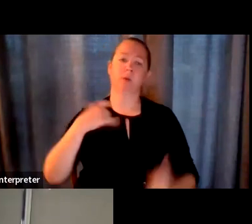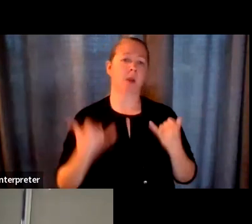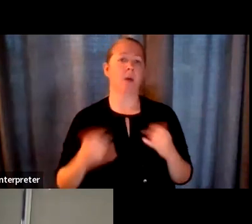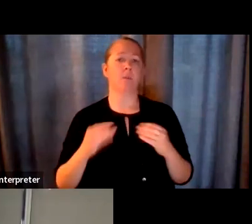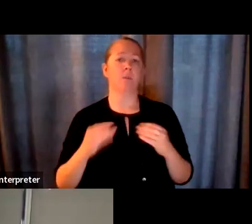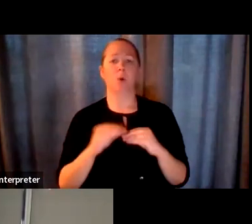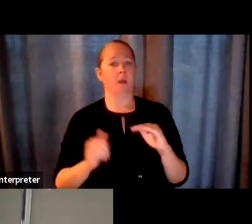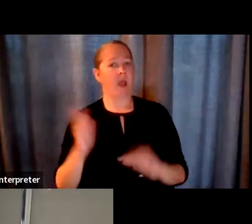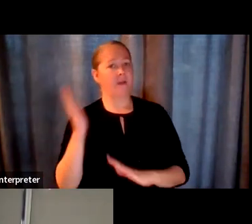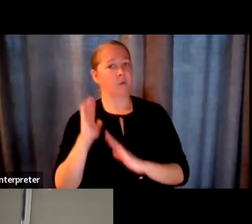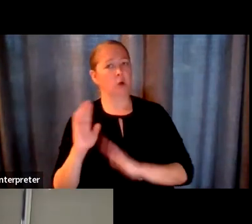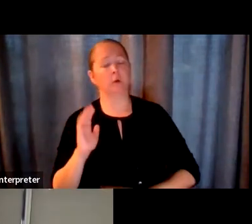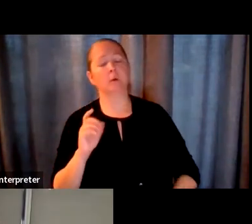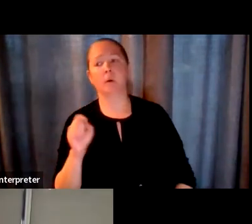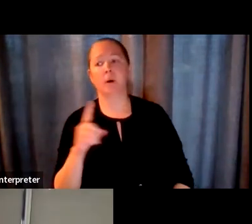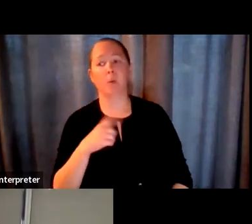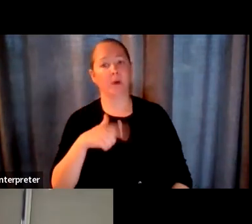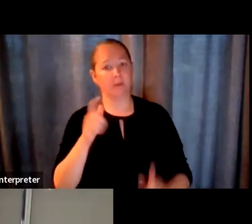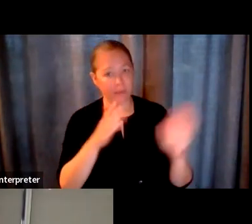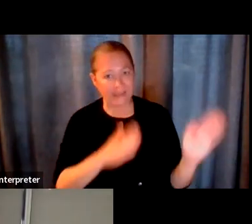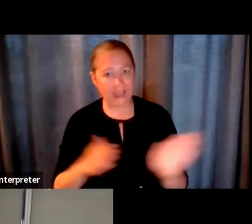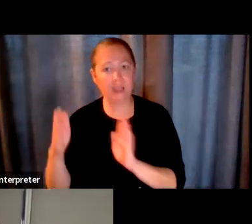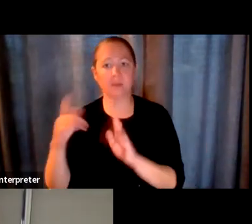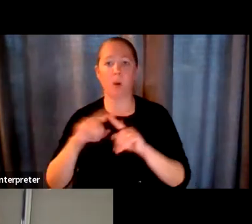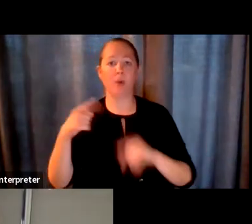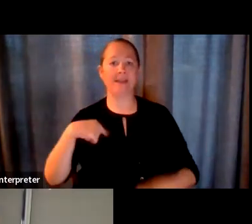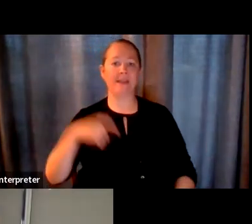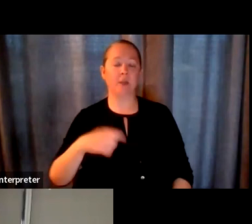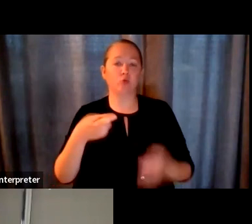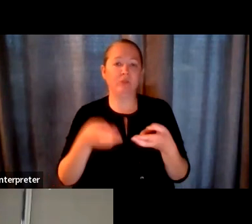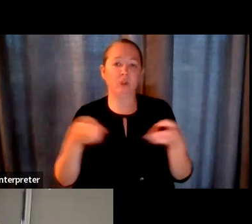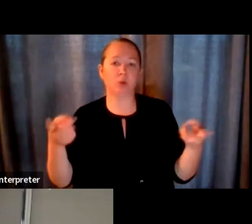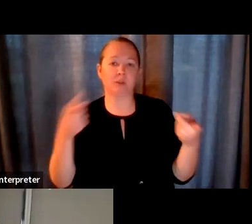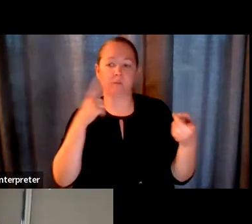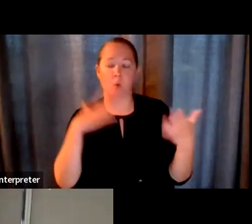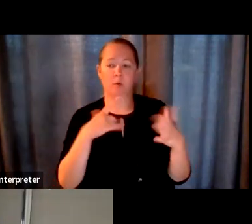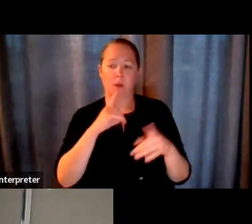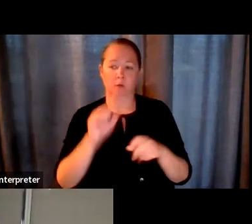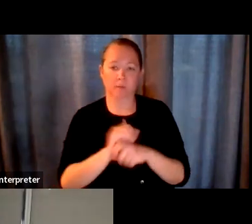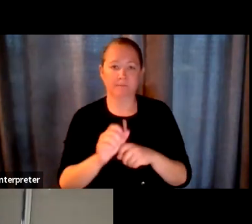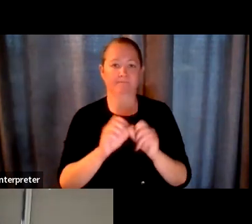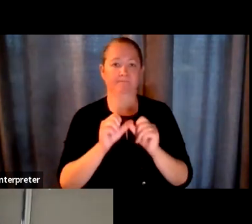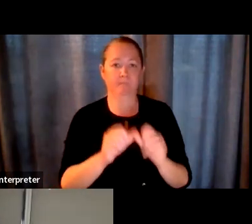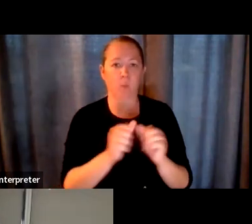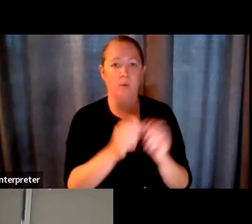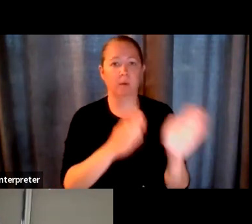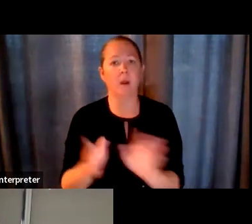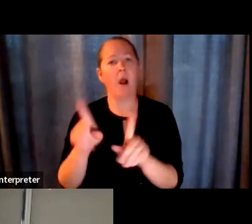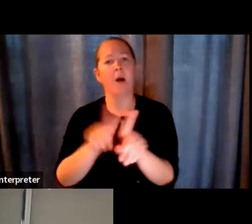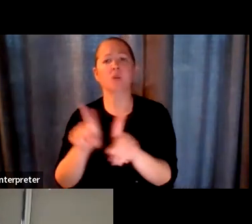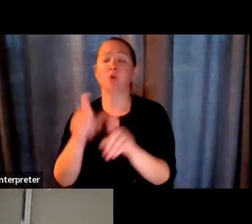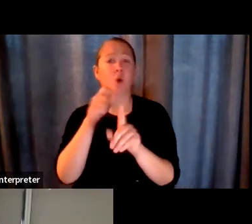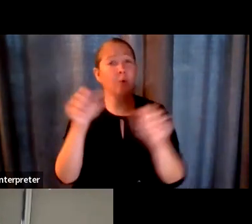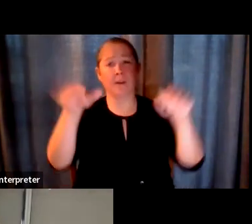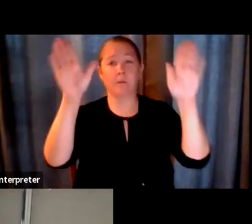but we need the resources to be able to implement them. And also, don't give up on yourself. Really,